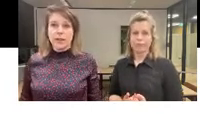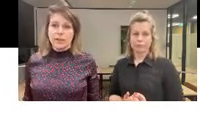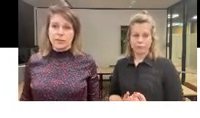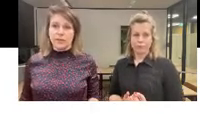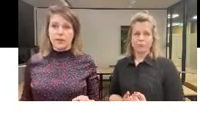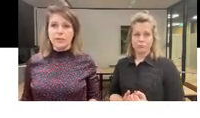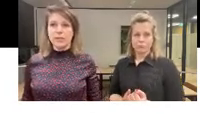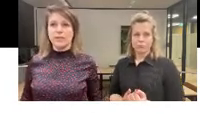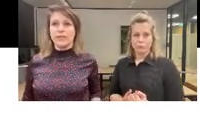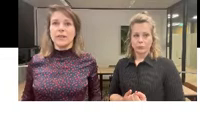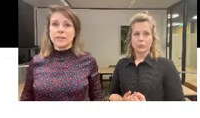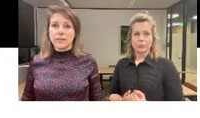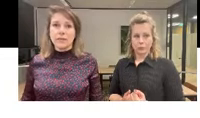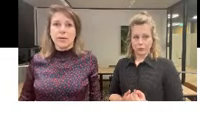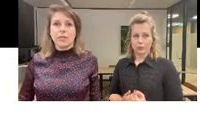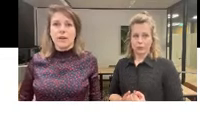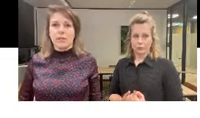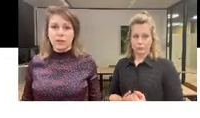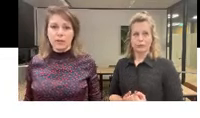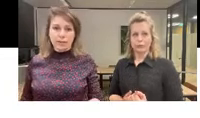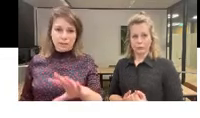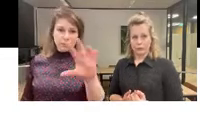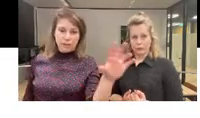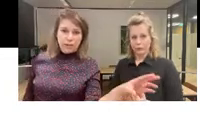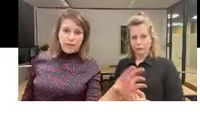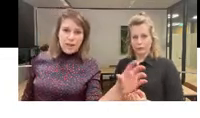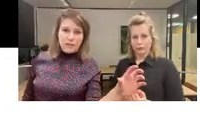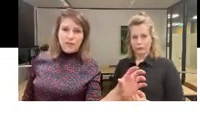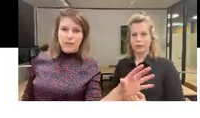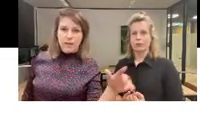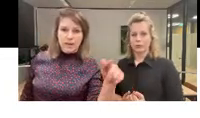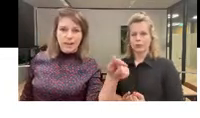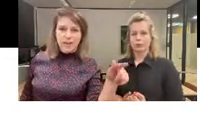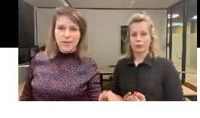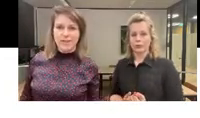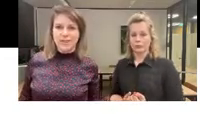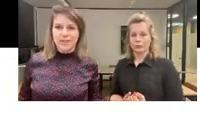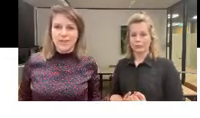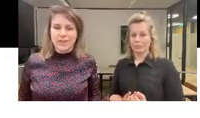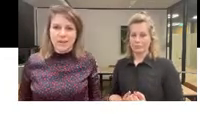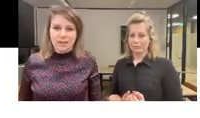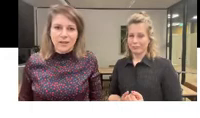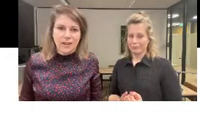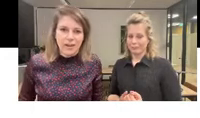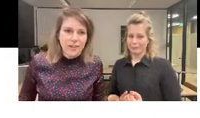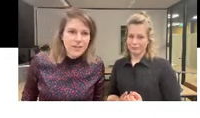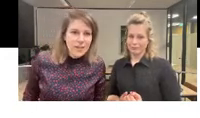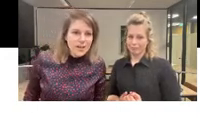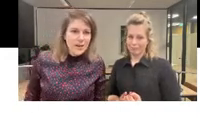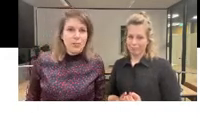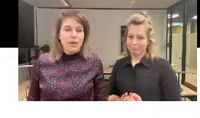CAPS-4. The total severity score, CAPS-4, is the left, you see on